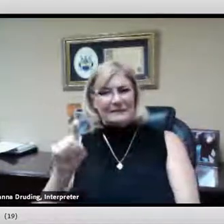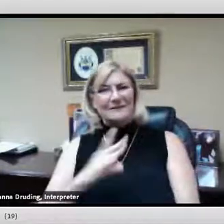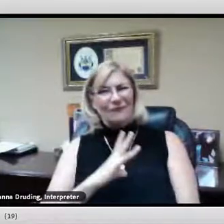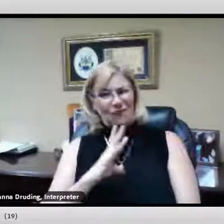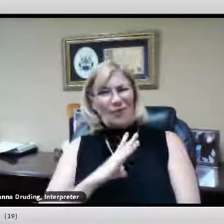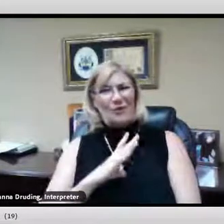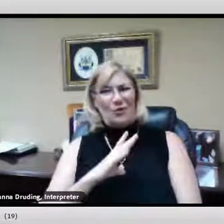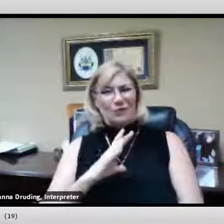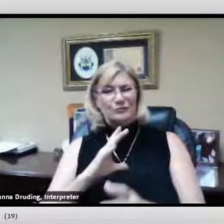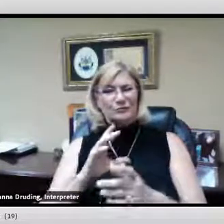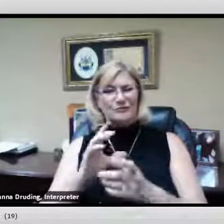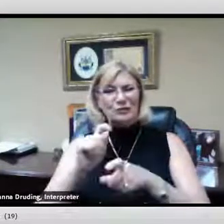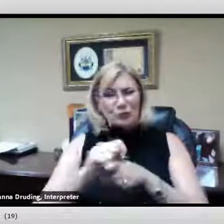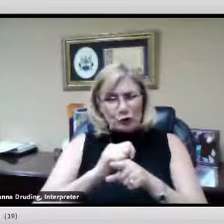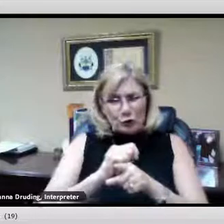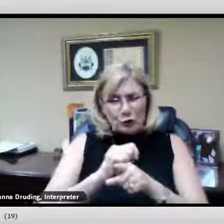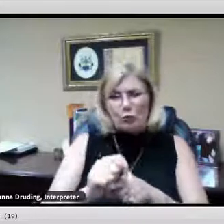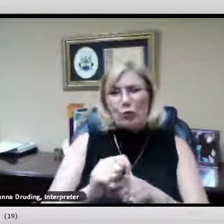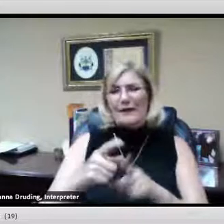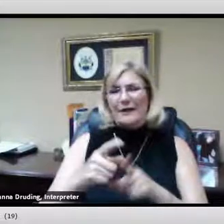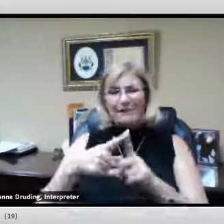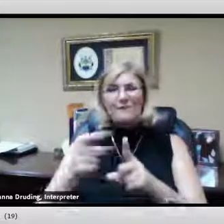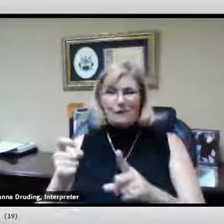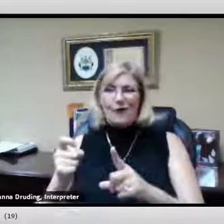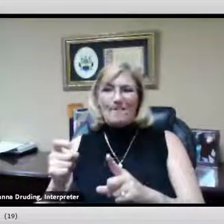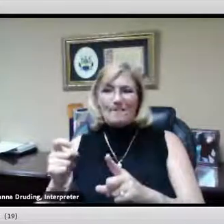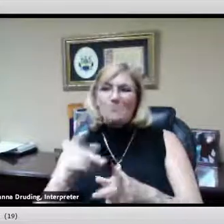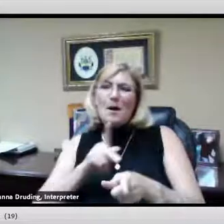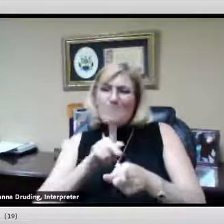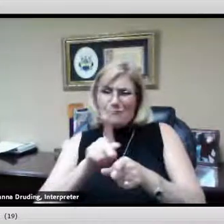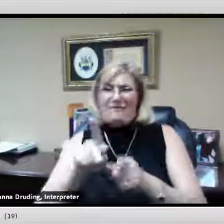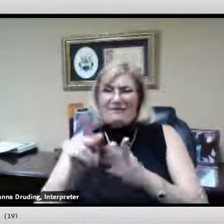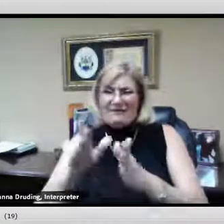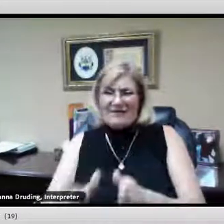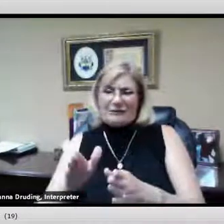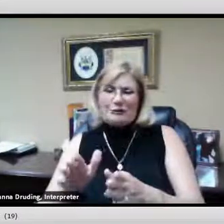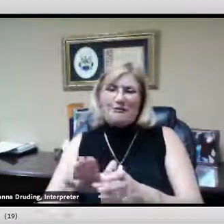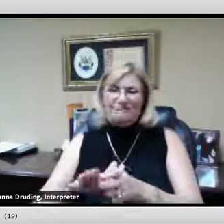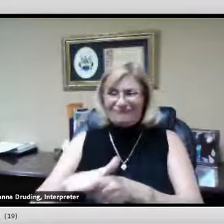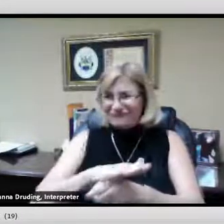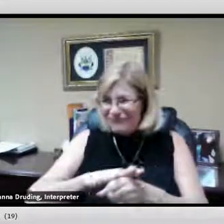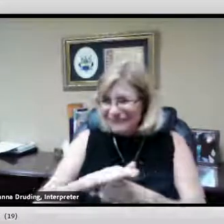formal instruction from professionals in that area in order to